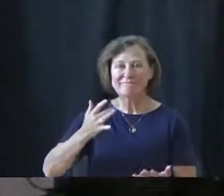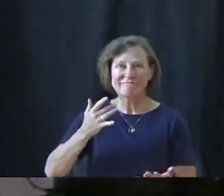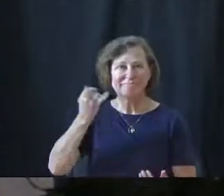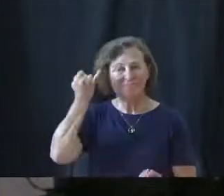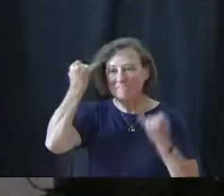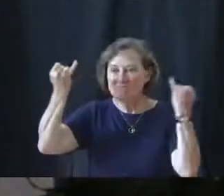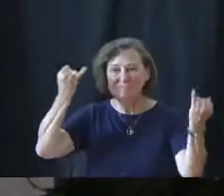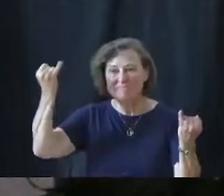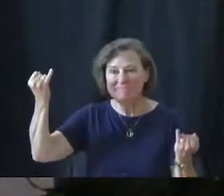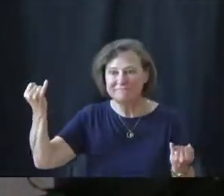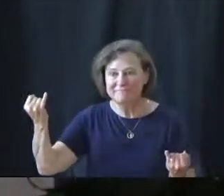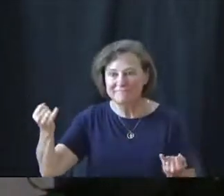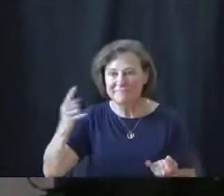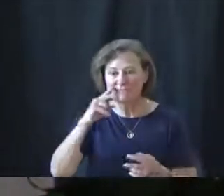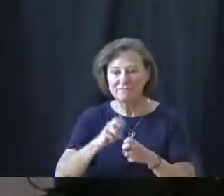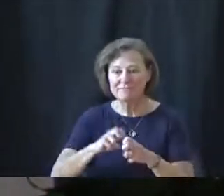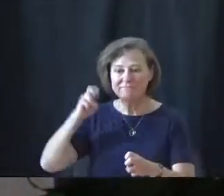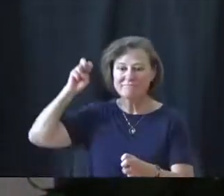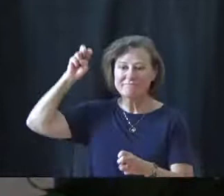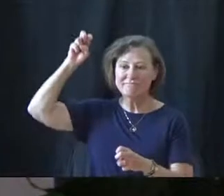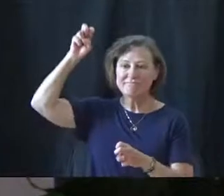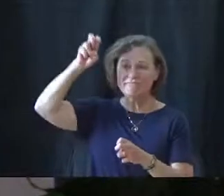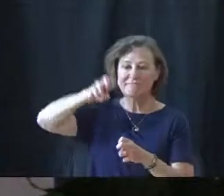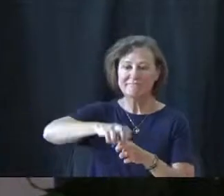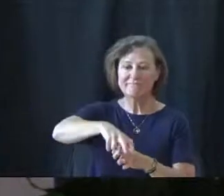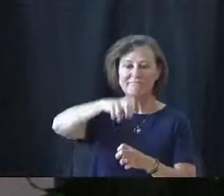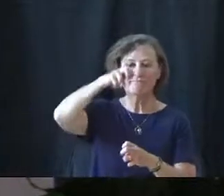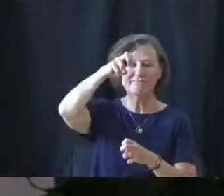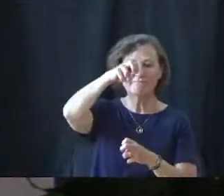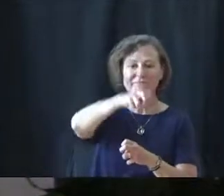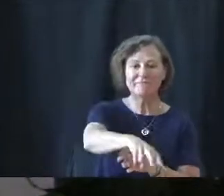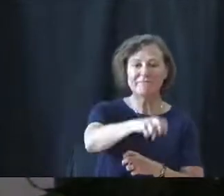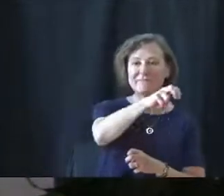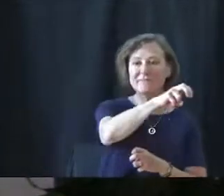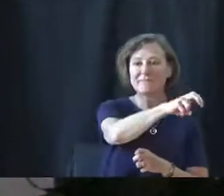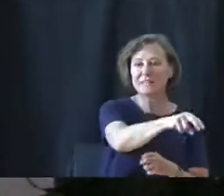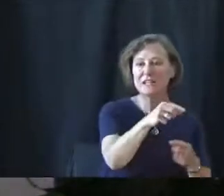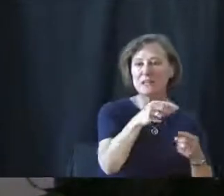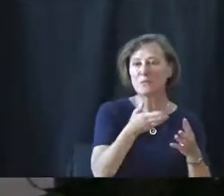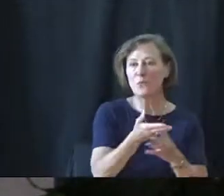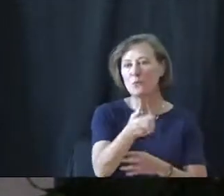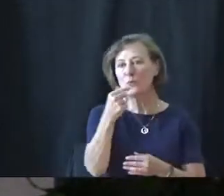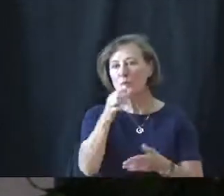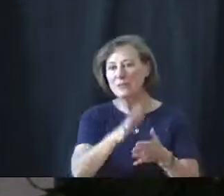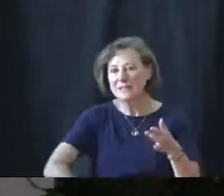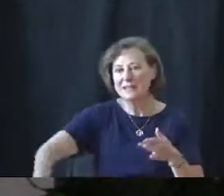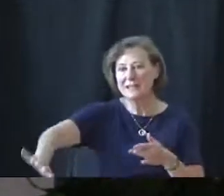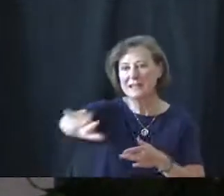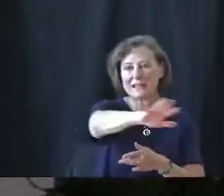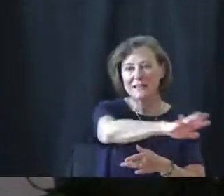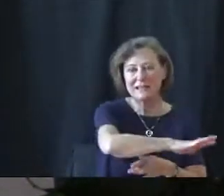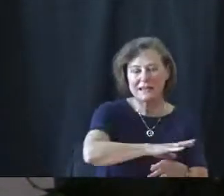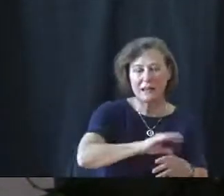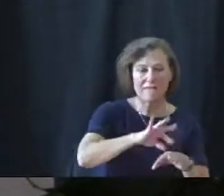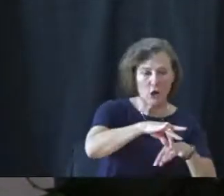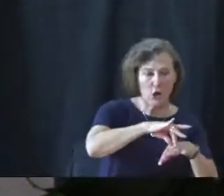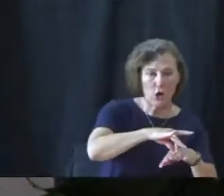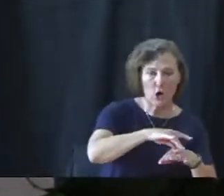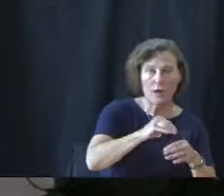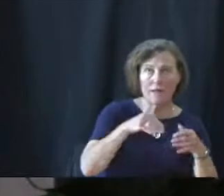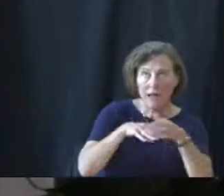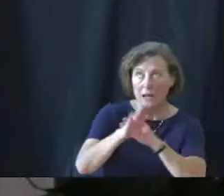You will leap through the green meadows of earthly appearance and enter the sky